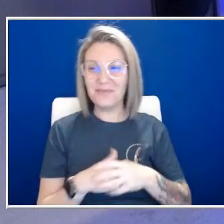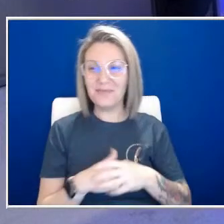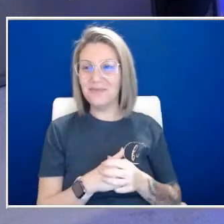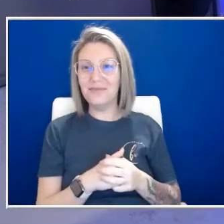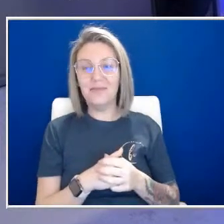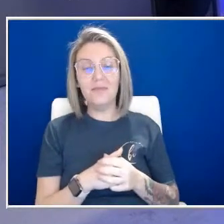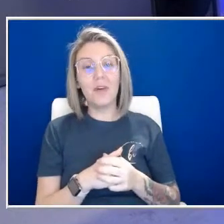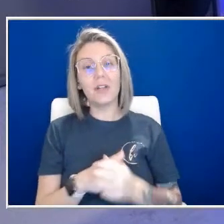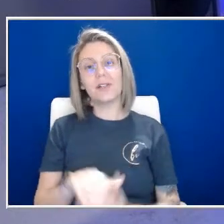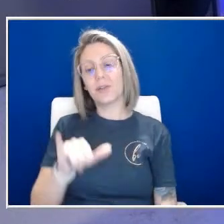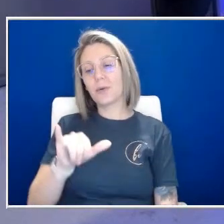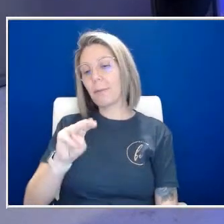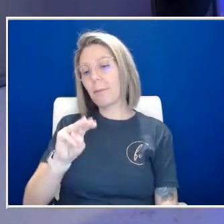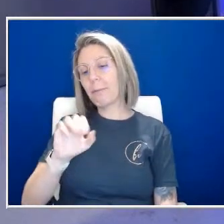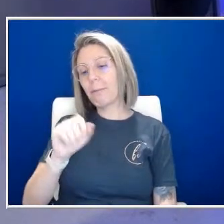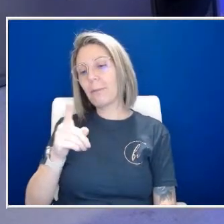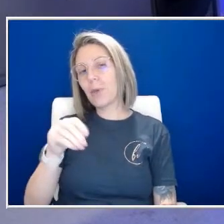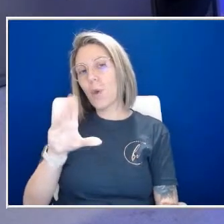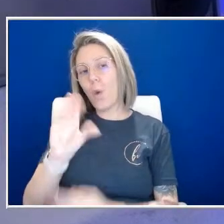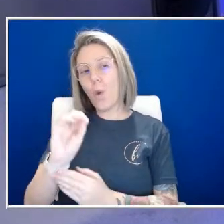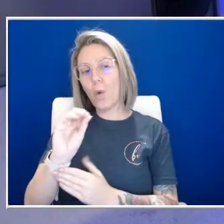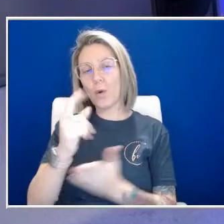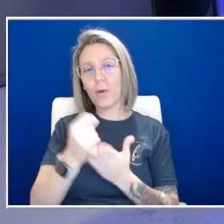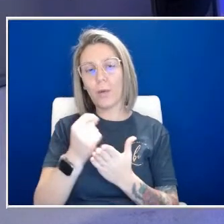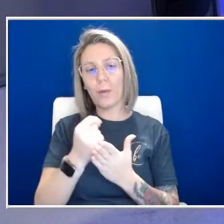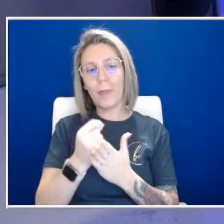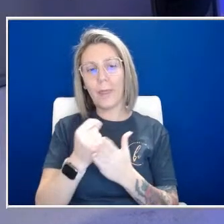the immunotherapy come into play?